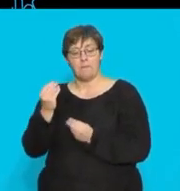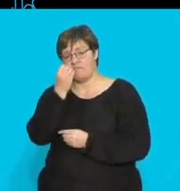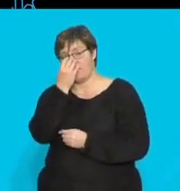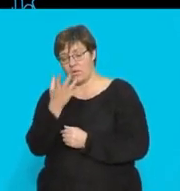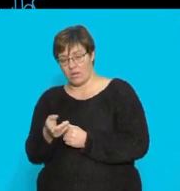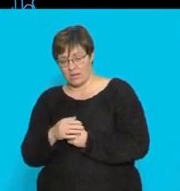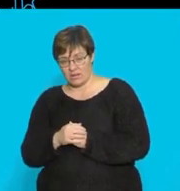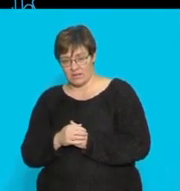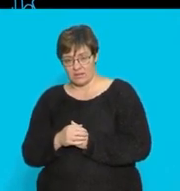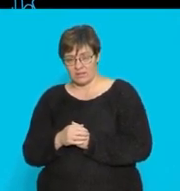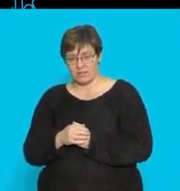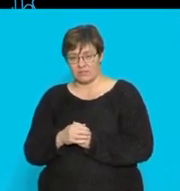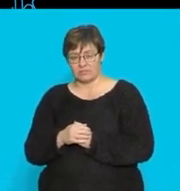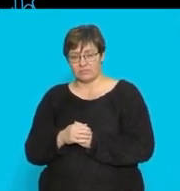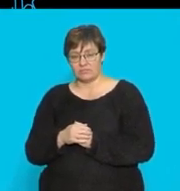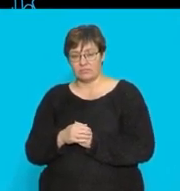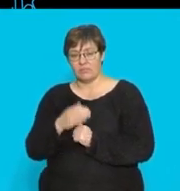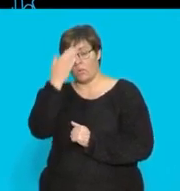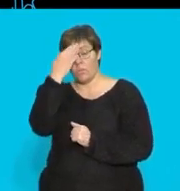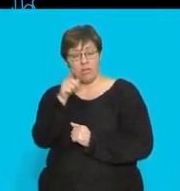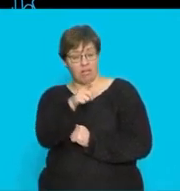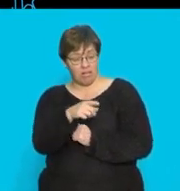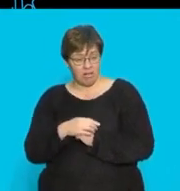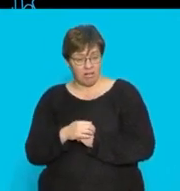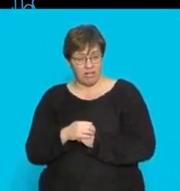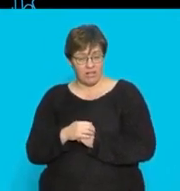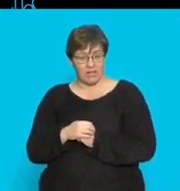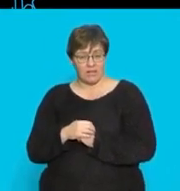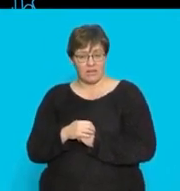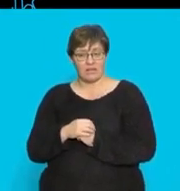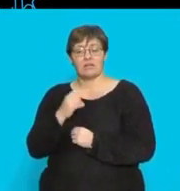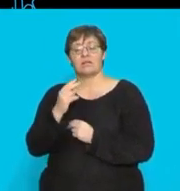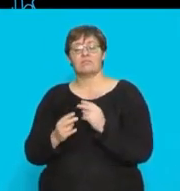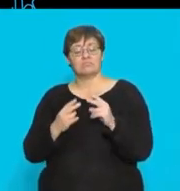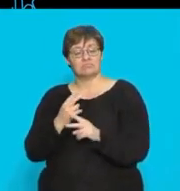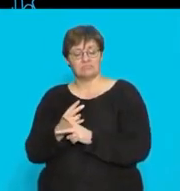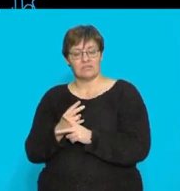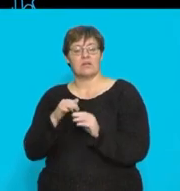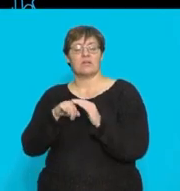flower, right, which we know is the reproductive